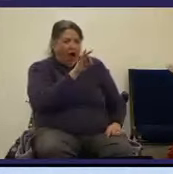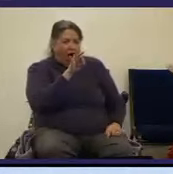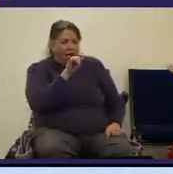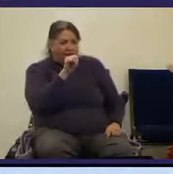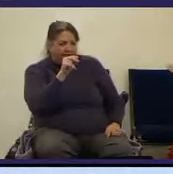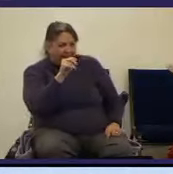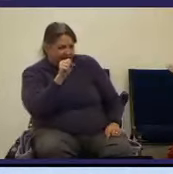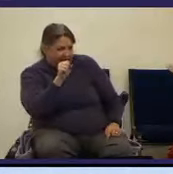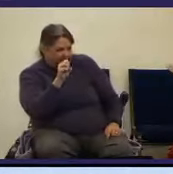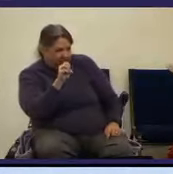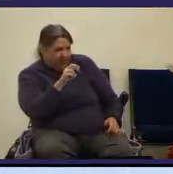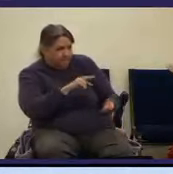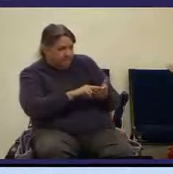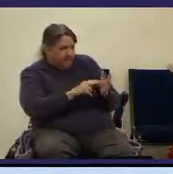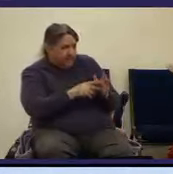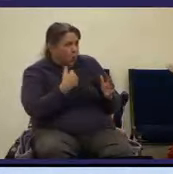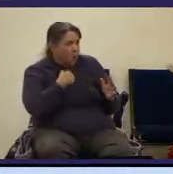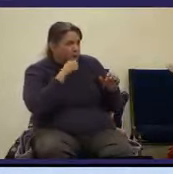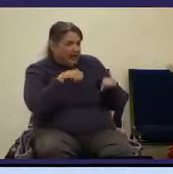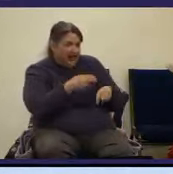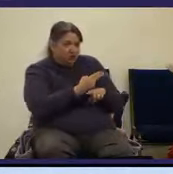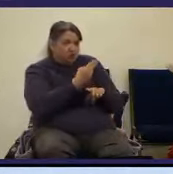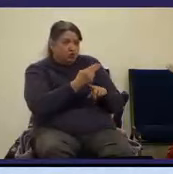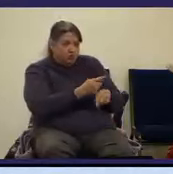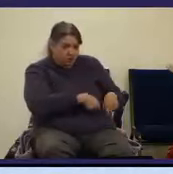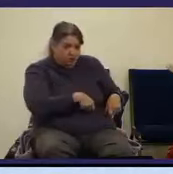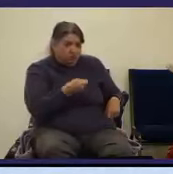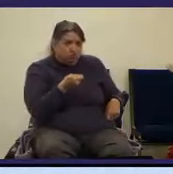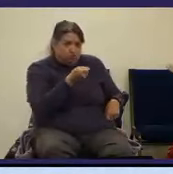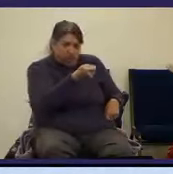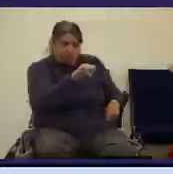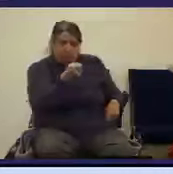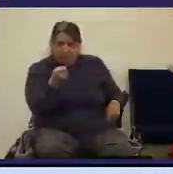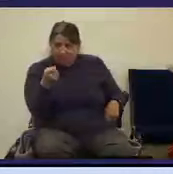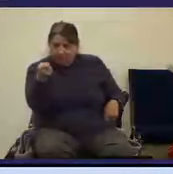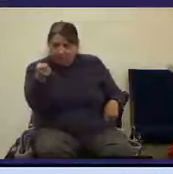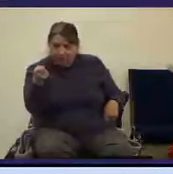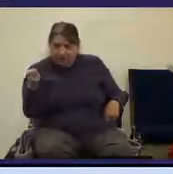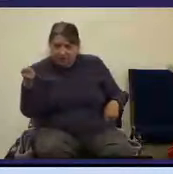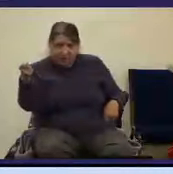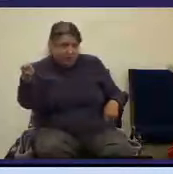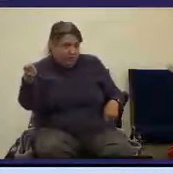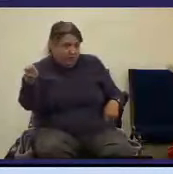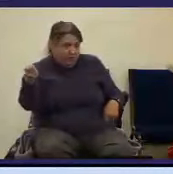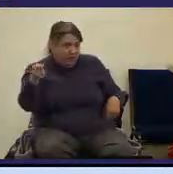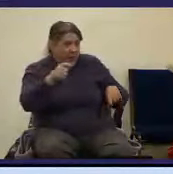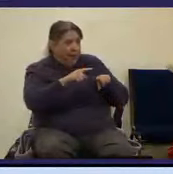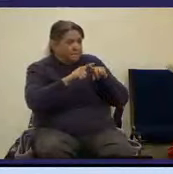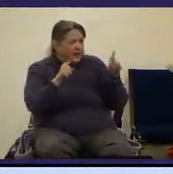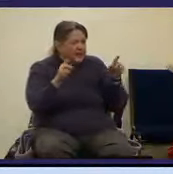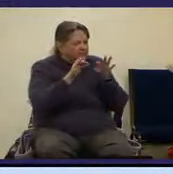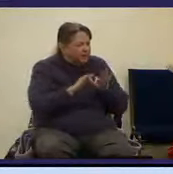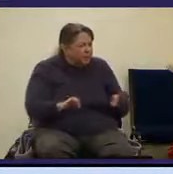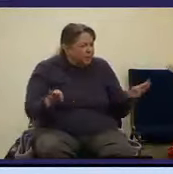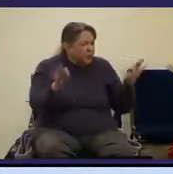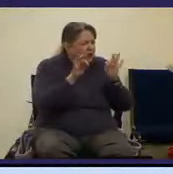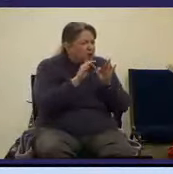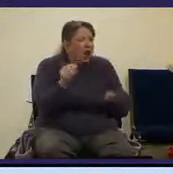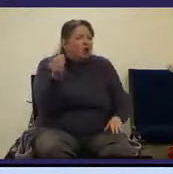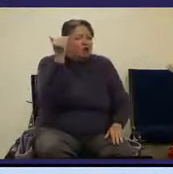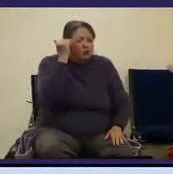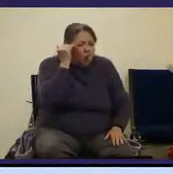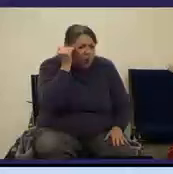this one weapon, the word of God, but we can't use it right unless we're in it. It's what gives you joy